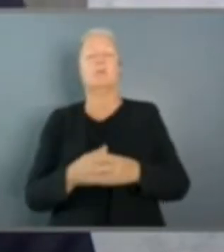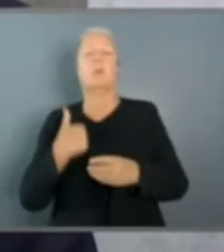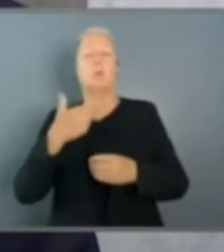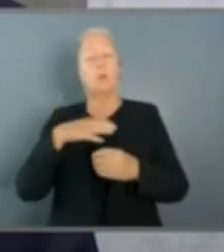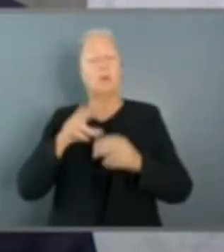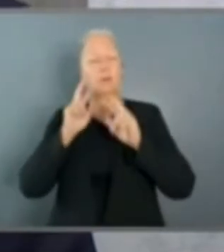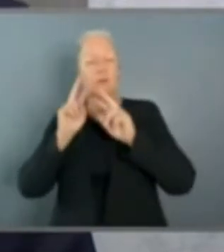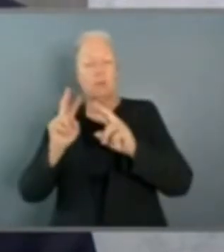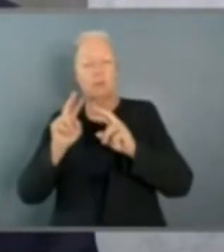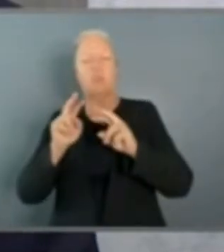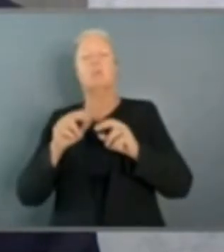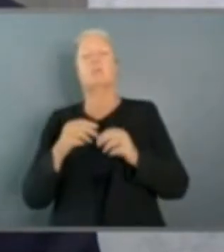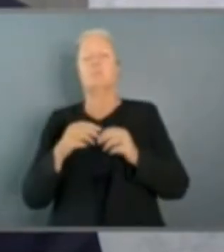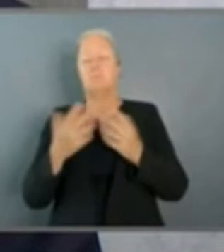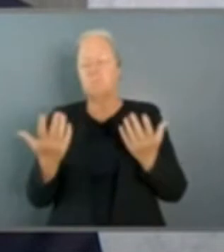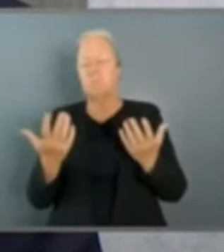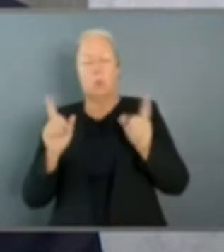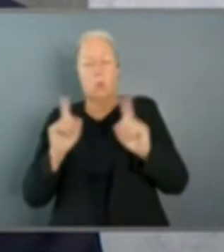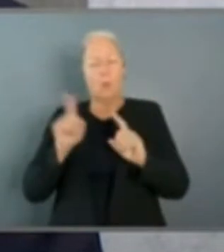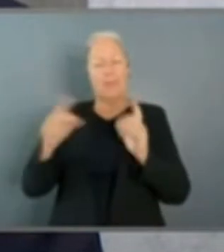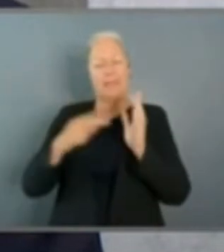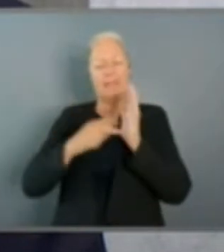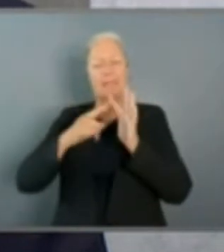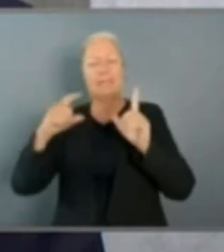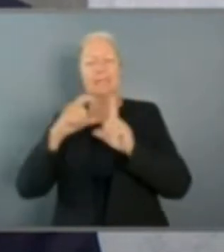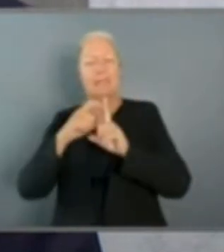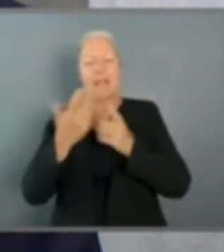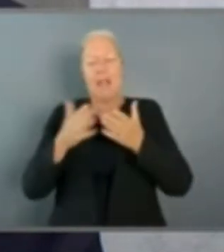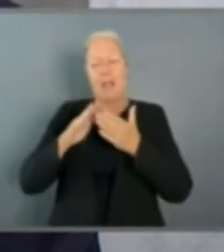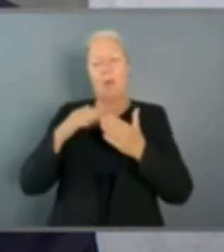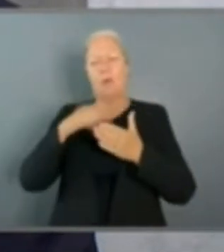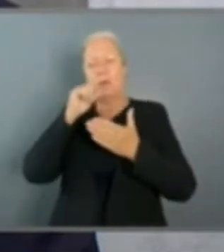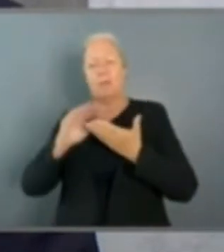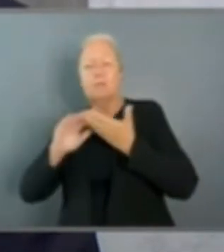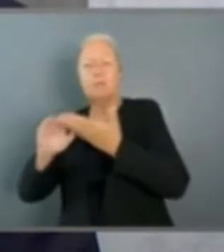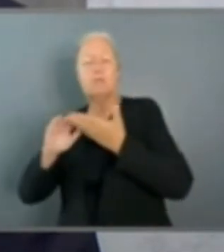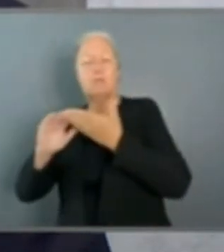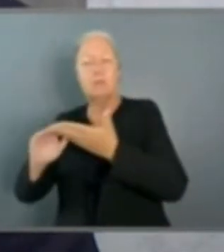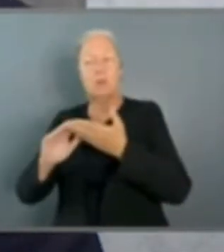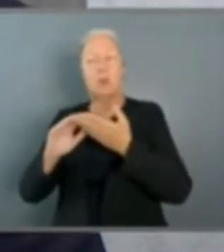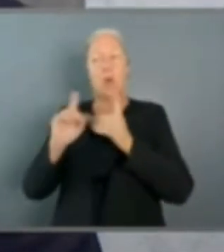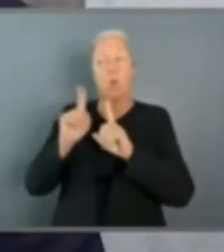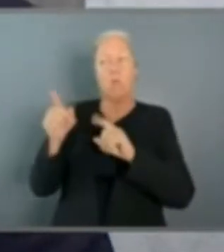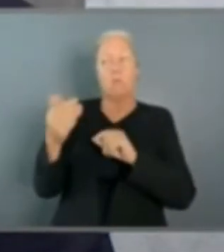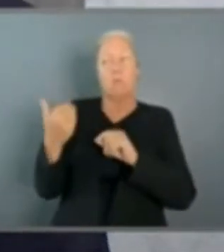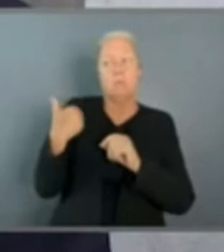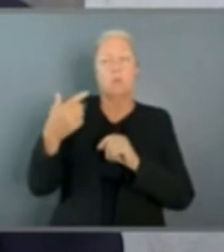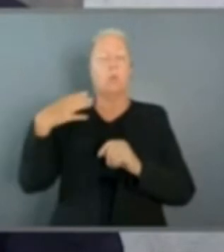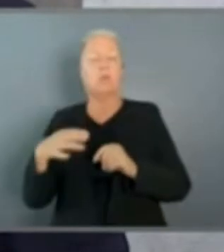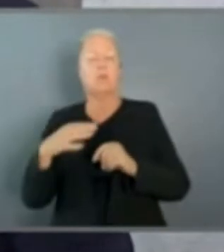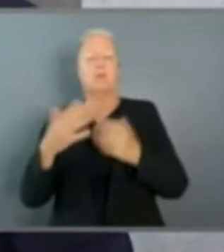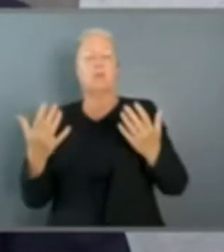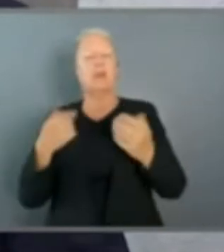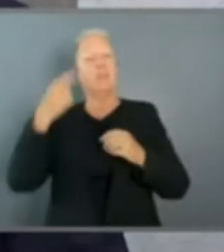and triage what the potential needs are and to support Papua New Guinea in any further requests that they might make. And it's an important point, Mark, that I think